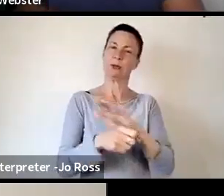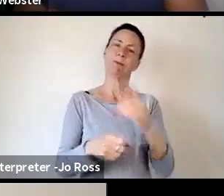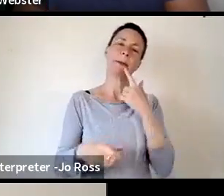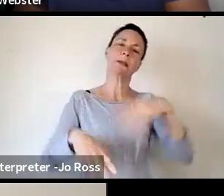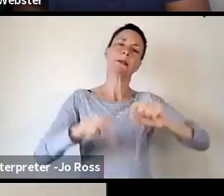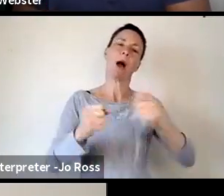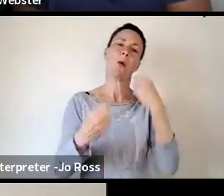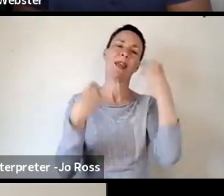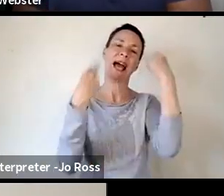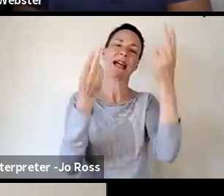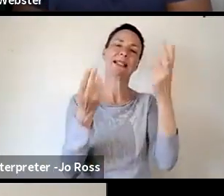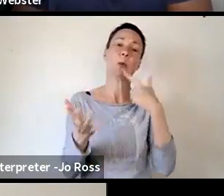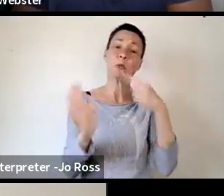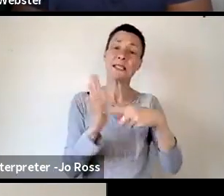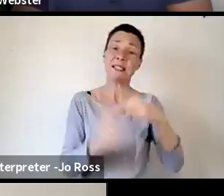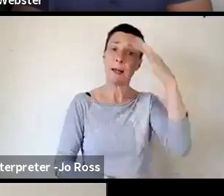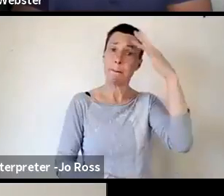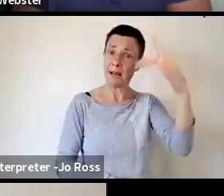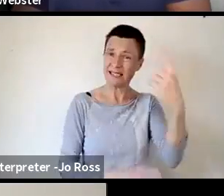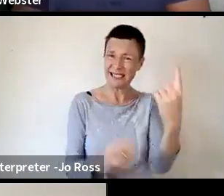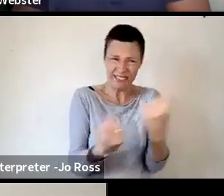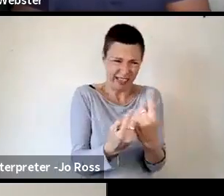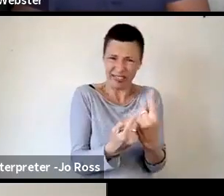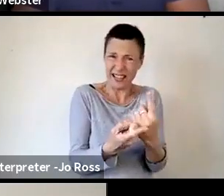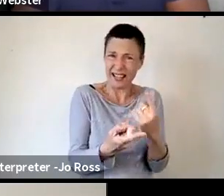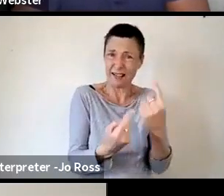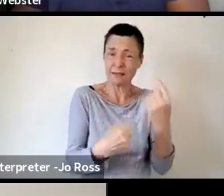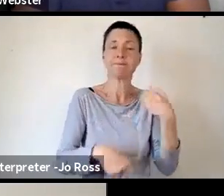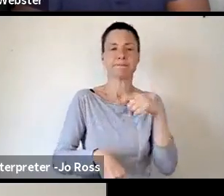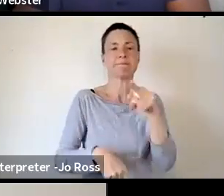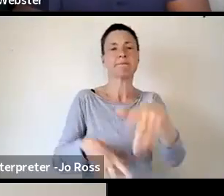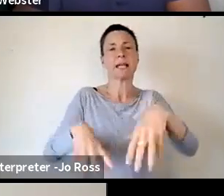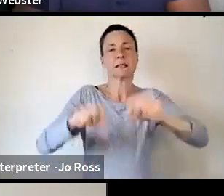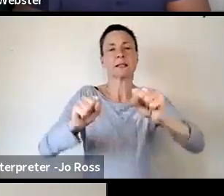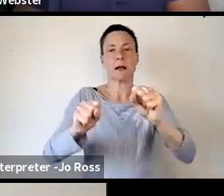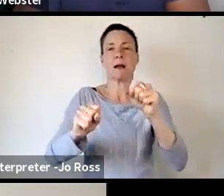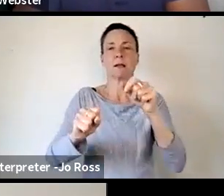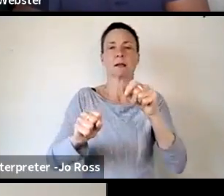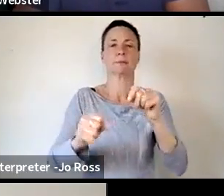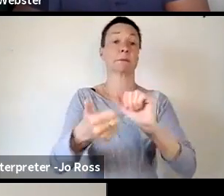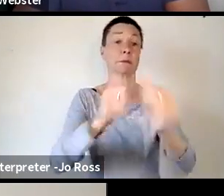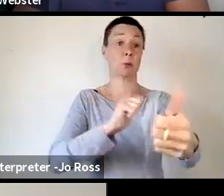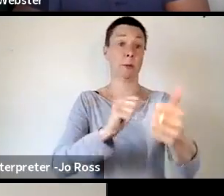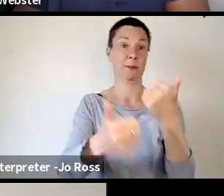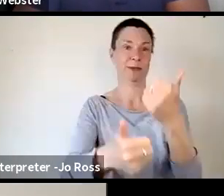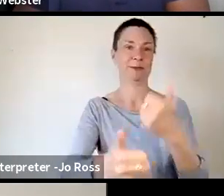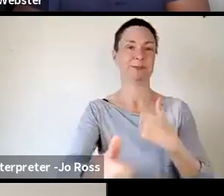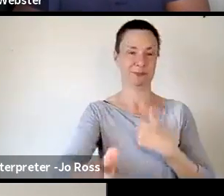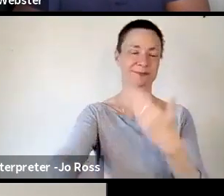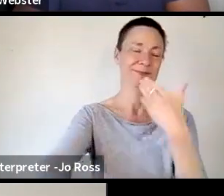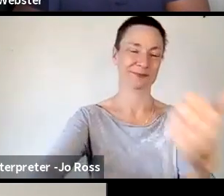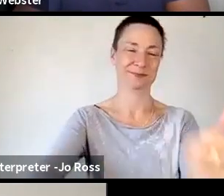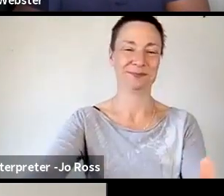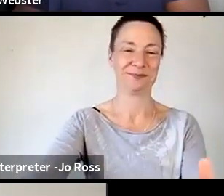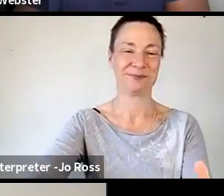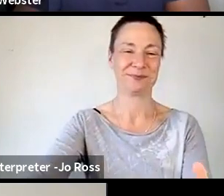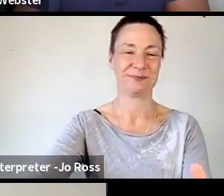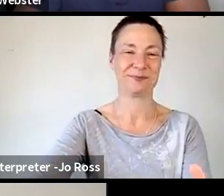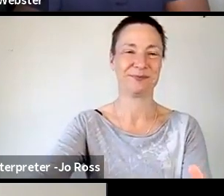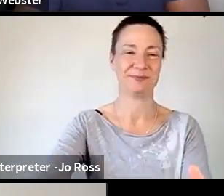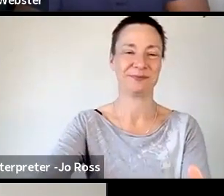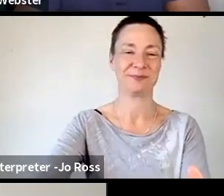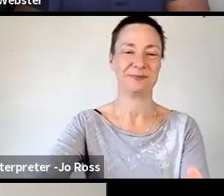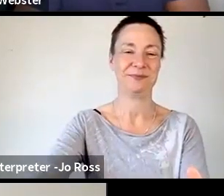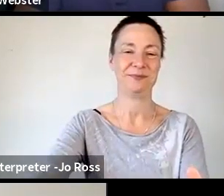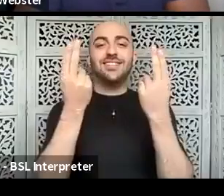us, was the TV Mindset even a thing then? It was. I'll tell you what, I was a lot happier a year ago, to probably put it that